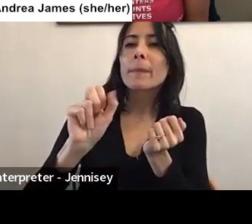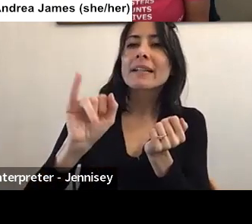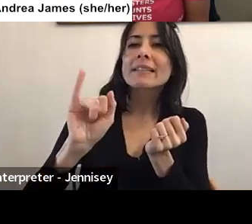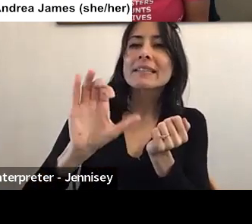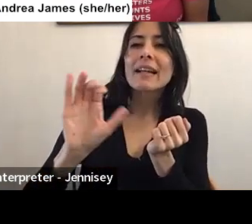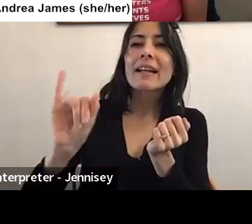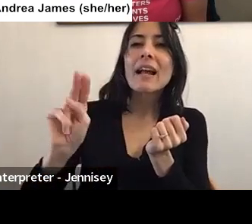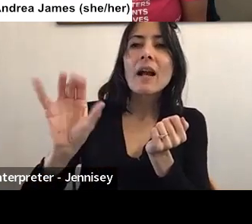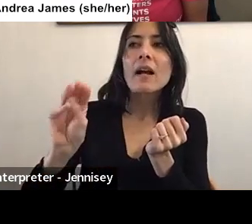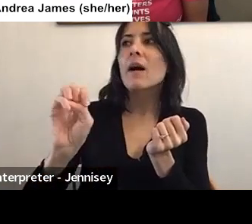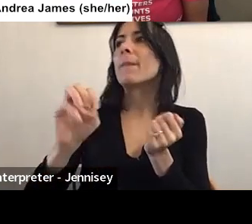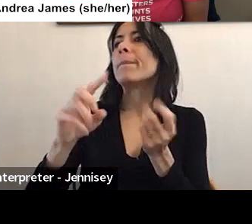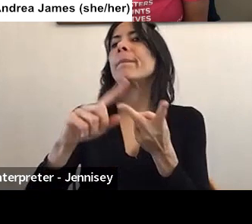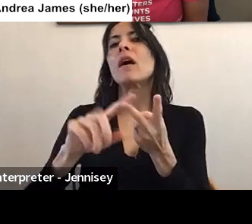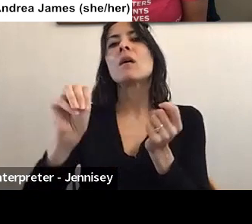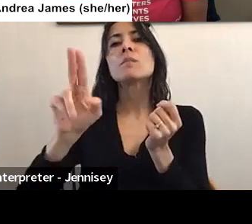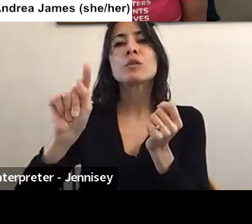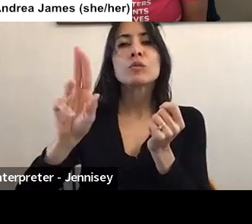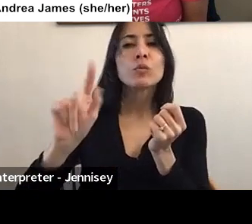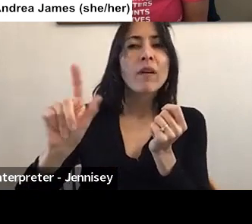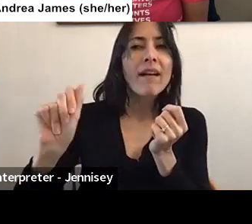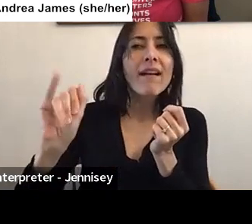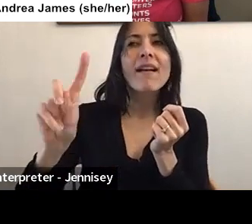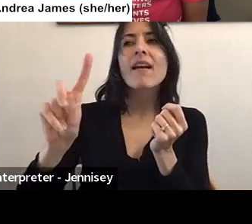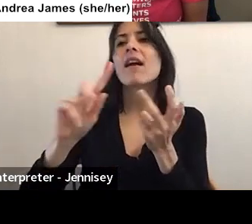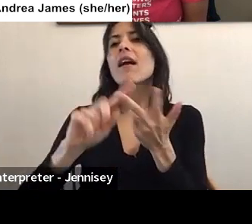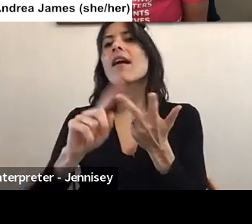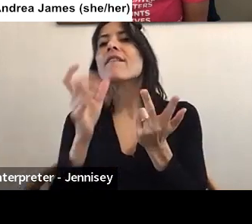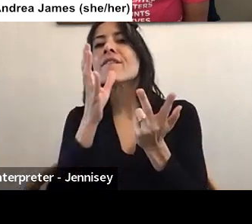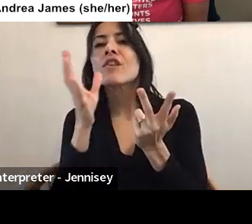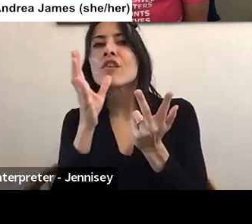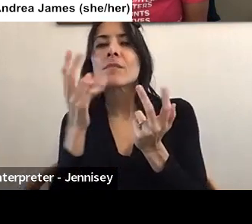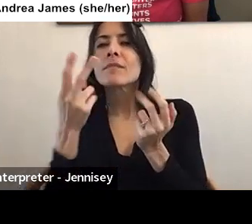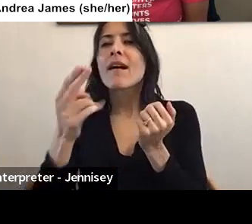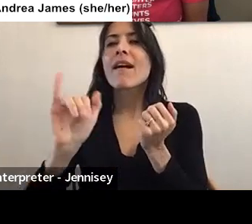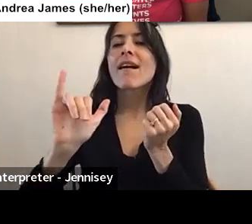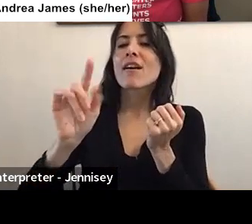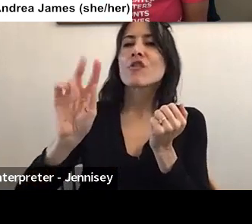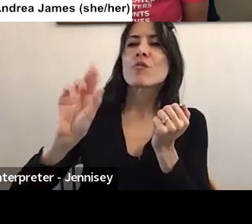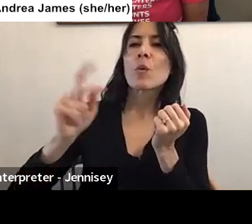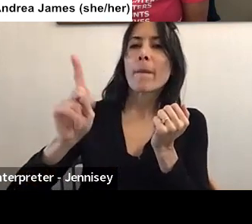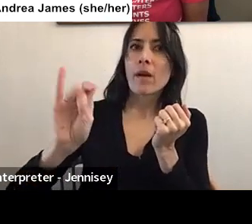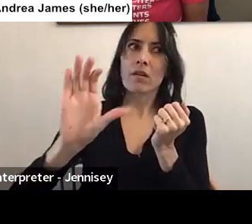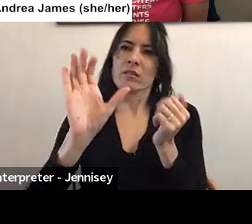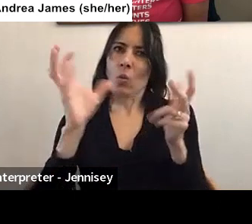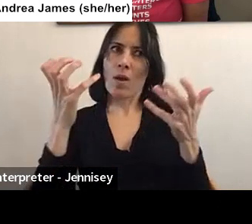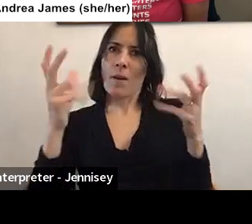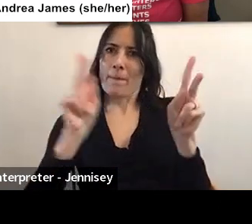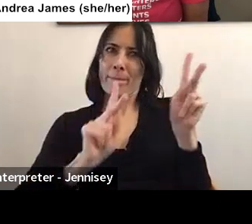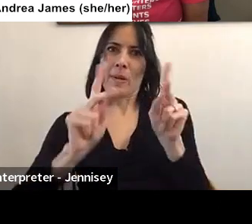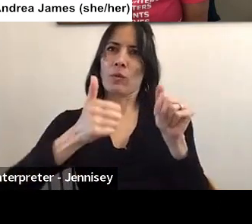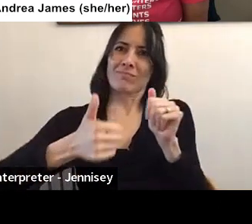hydroponic farms, all of these things that we now are building in our reimagining communities that are led by the people. And